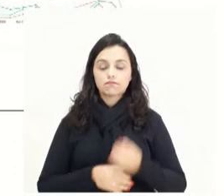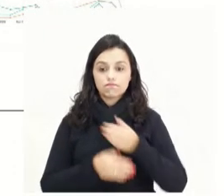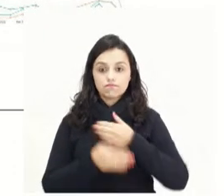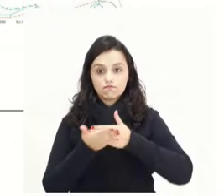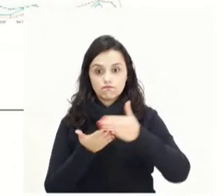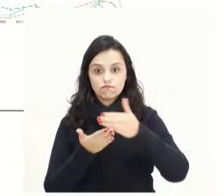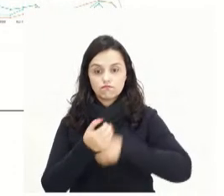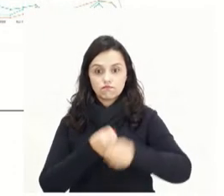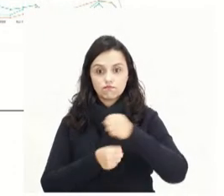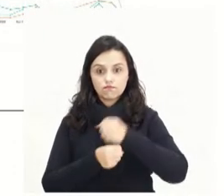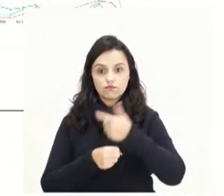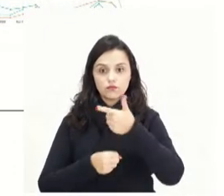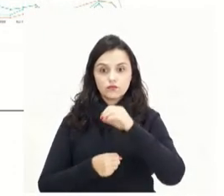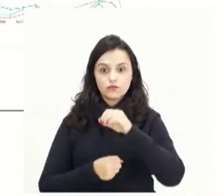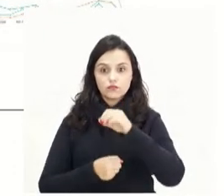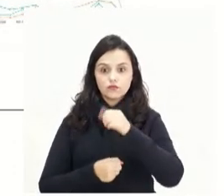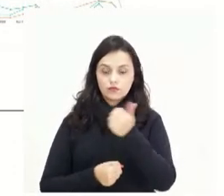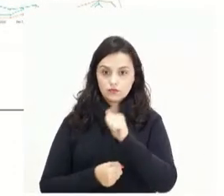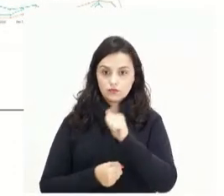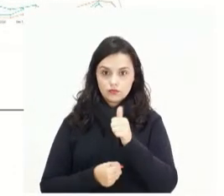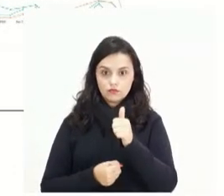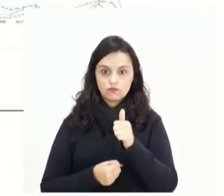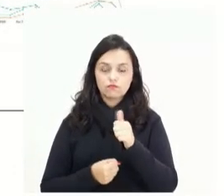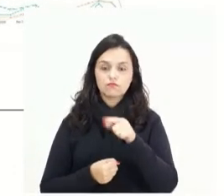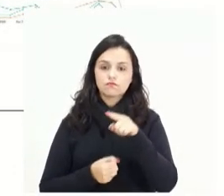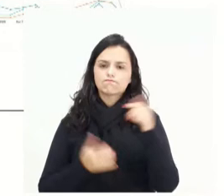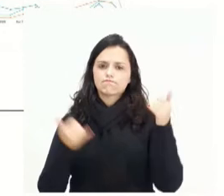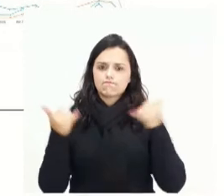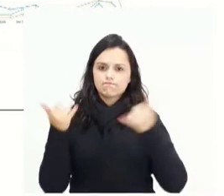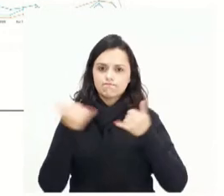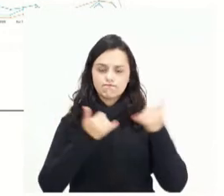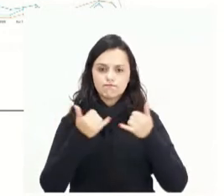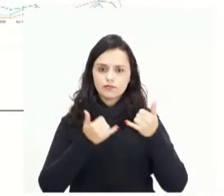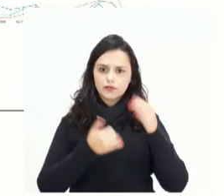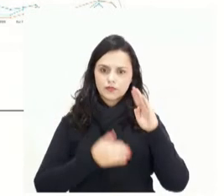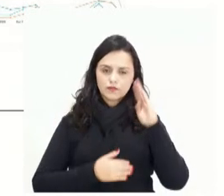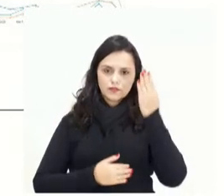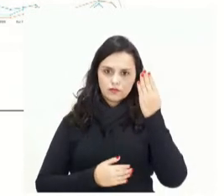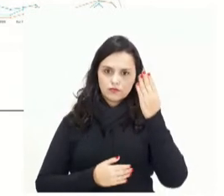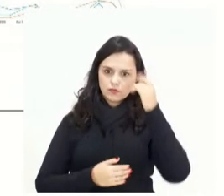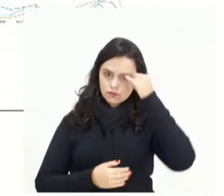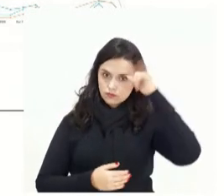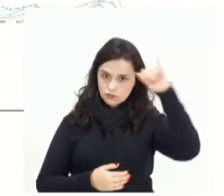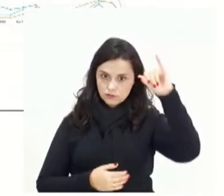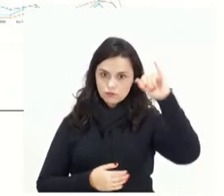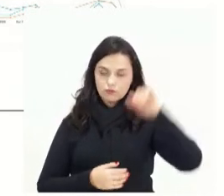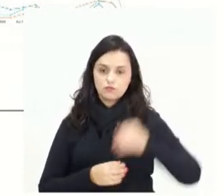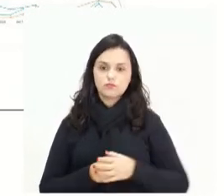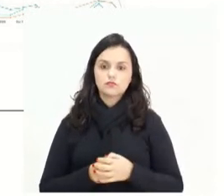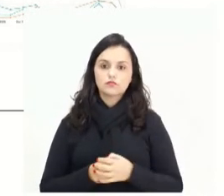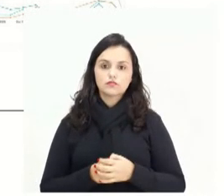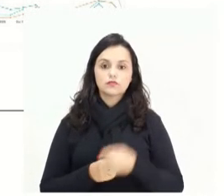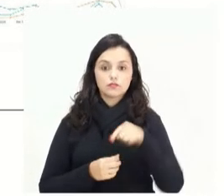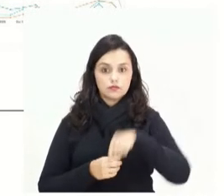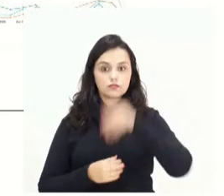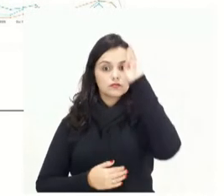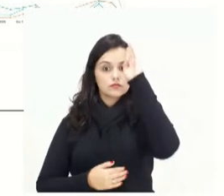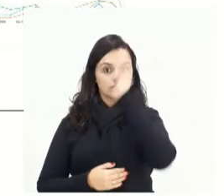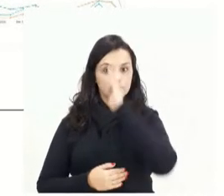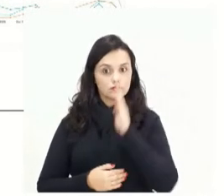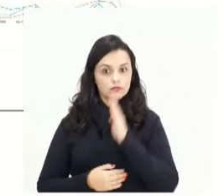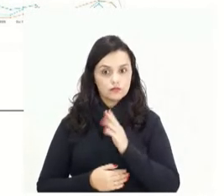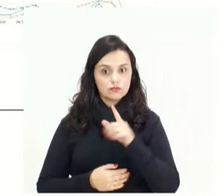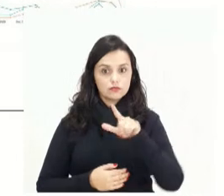is developing since 2012 to fight this information used by partners worldwide in brazil